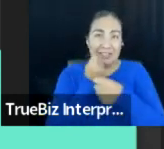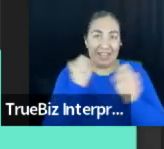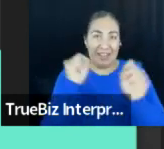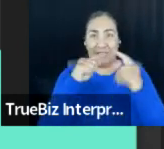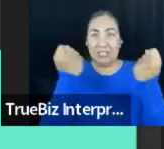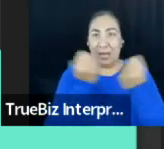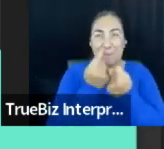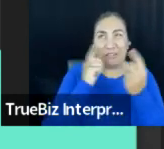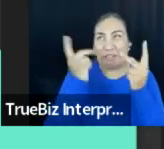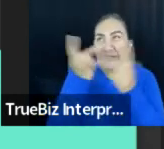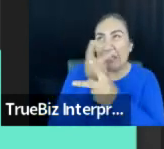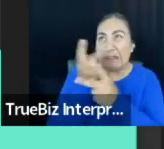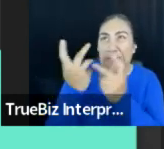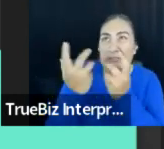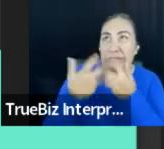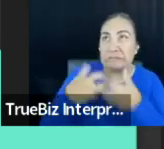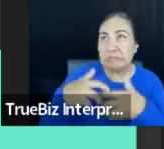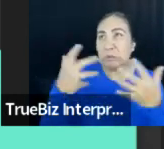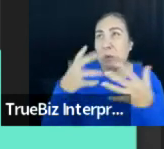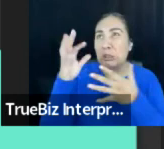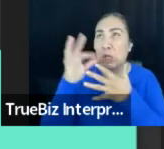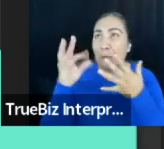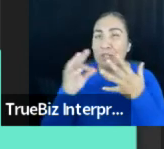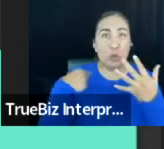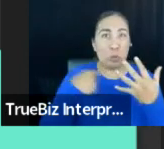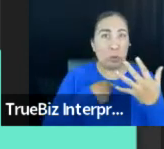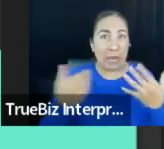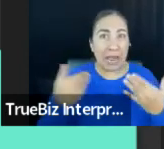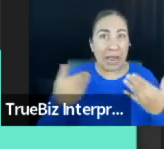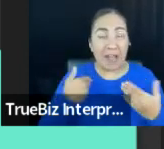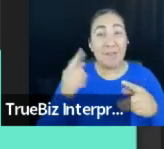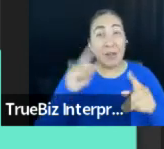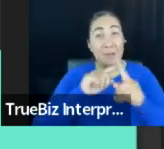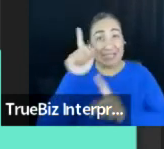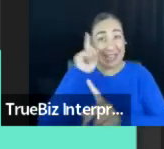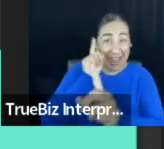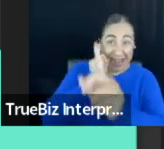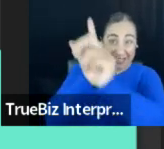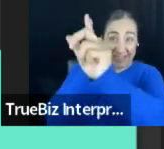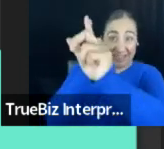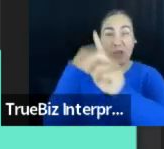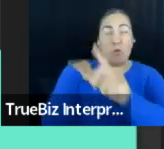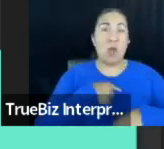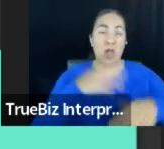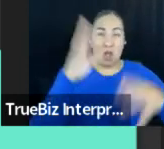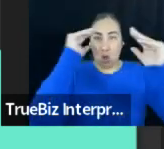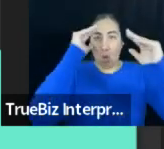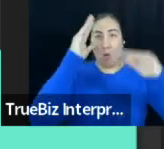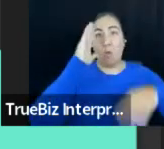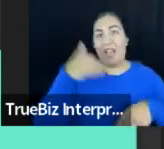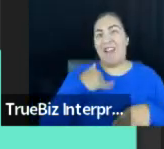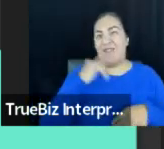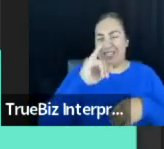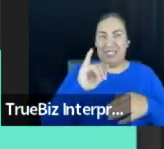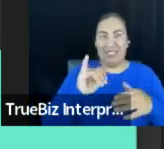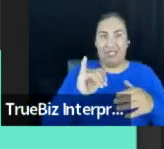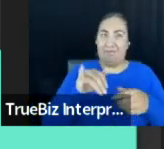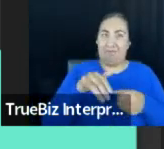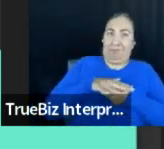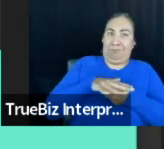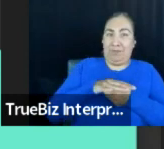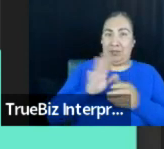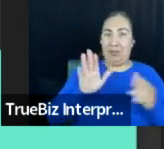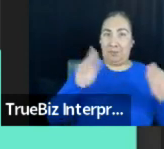be. But ideally, we hope that there will eventually be these spaces at the public that we can offer to